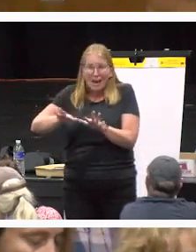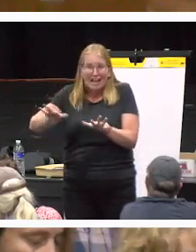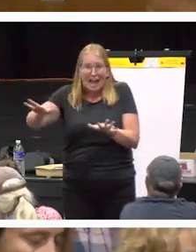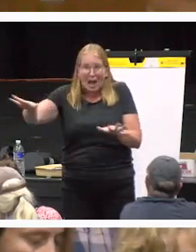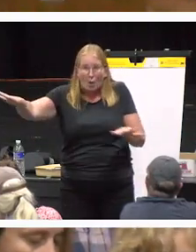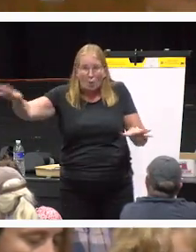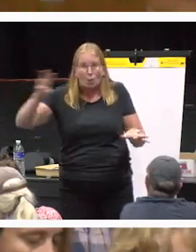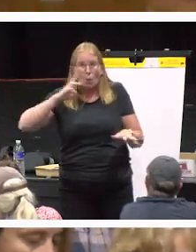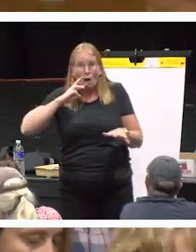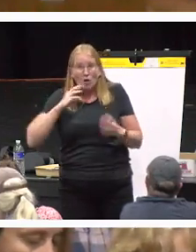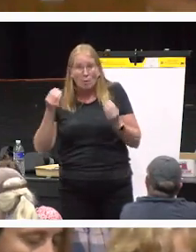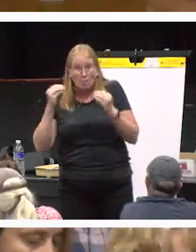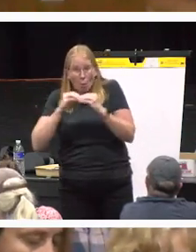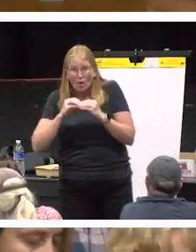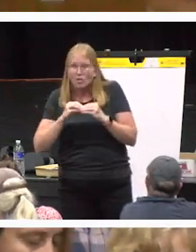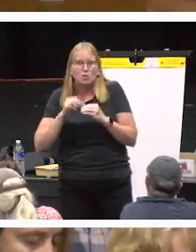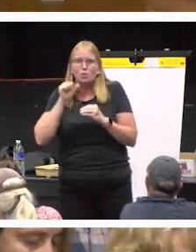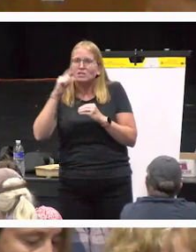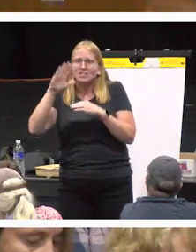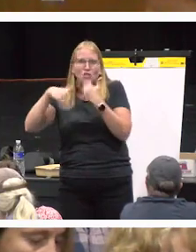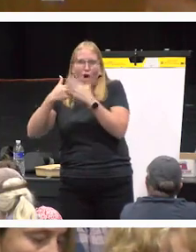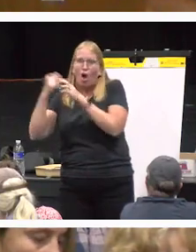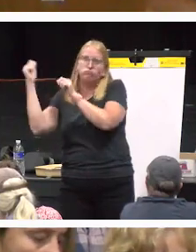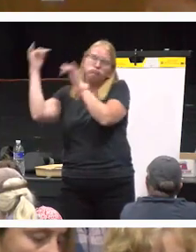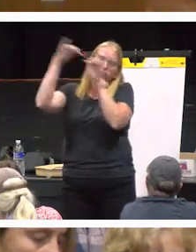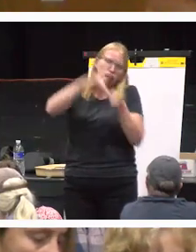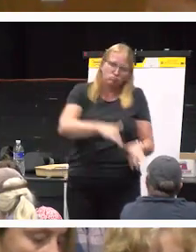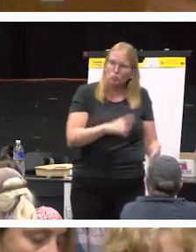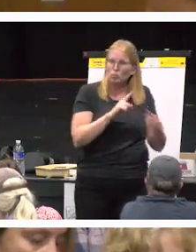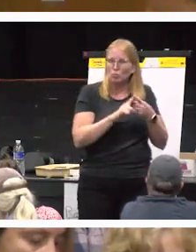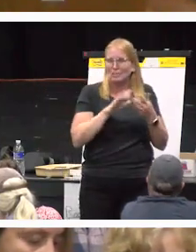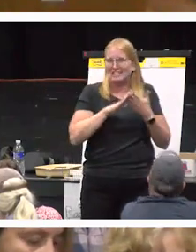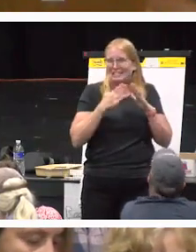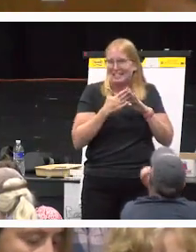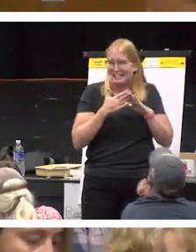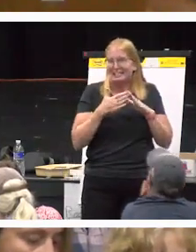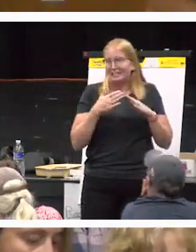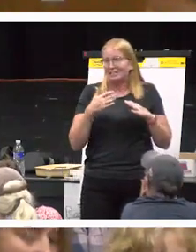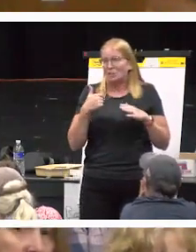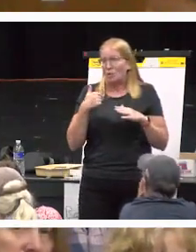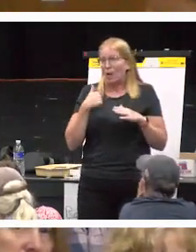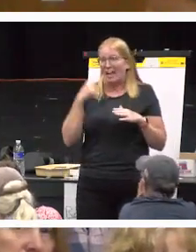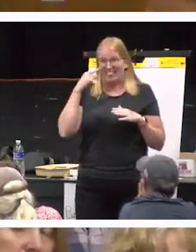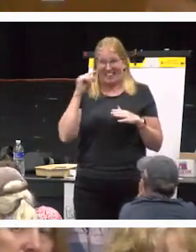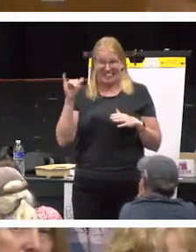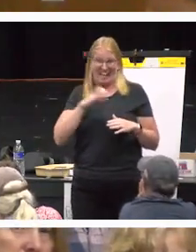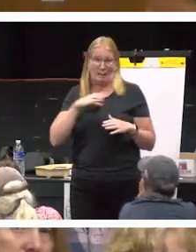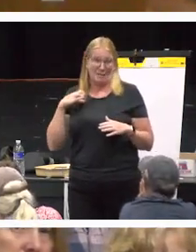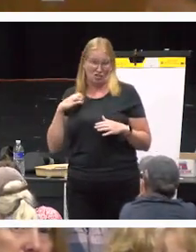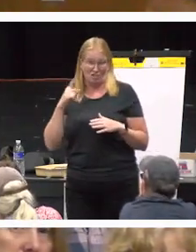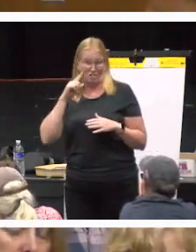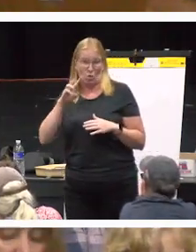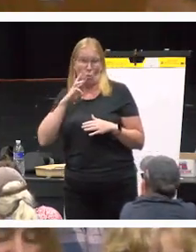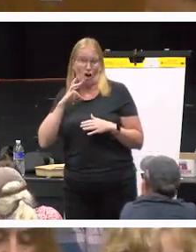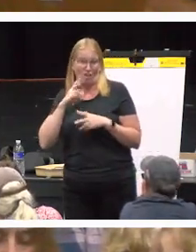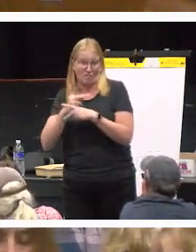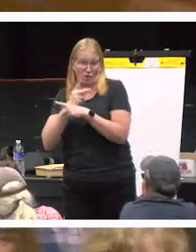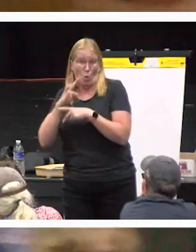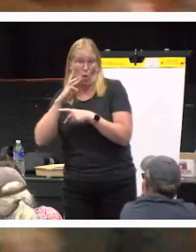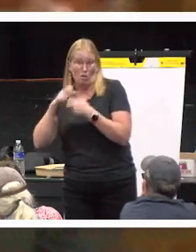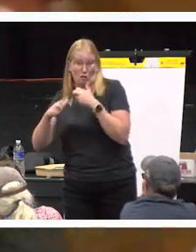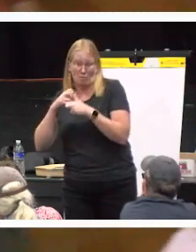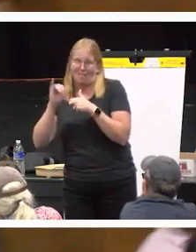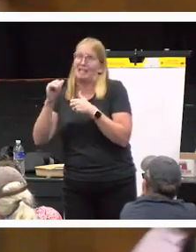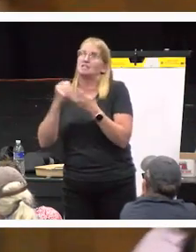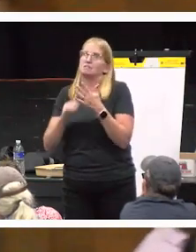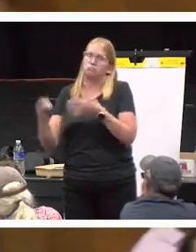so this doesn't happen again. So I would say the commission to me is the most important. Thank you so much.